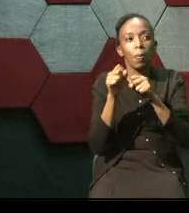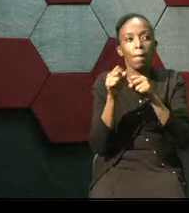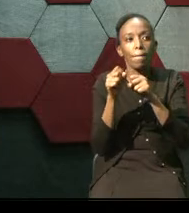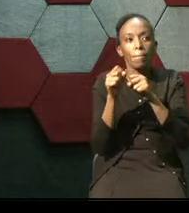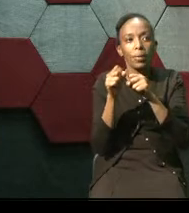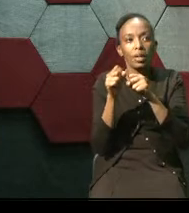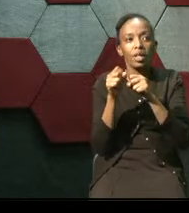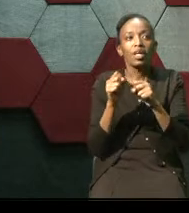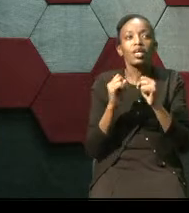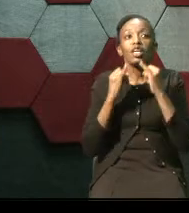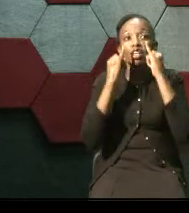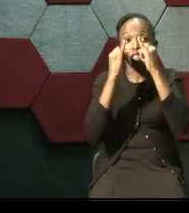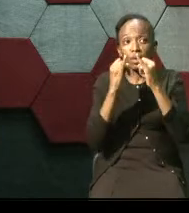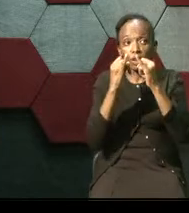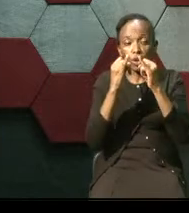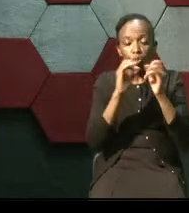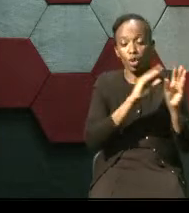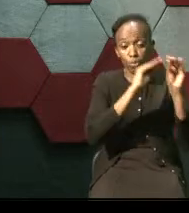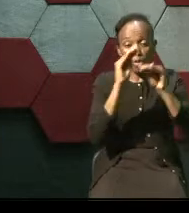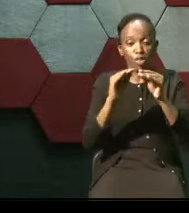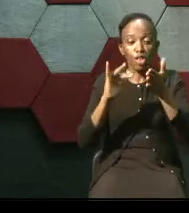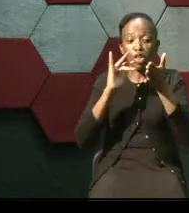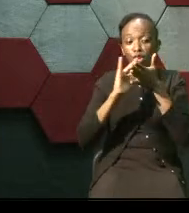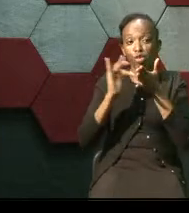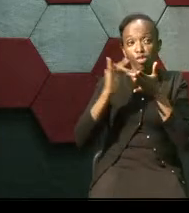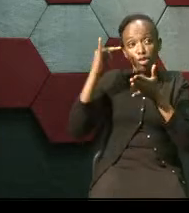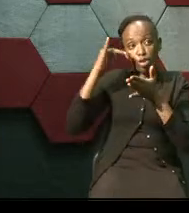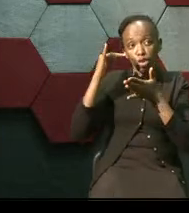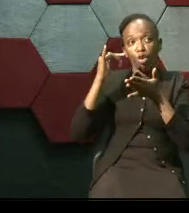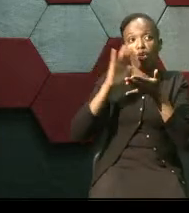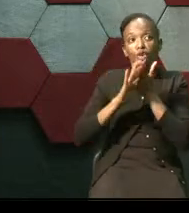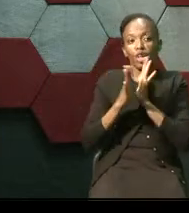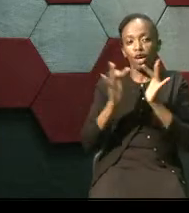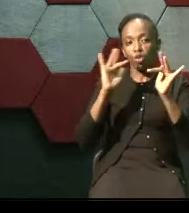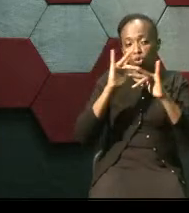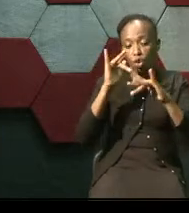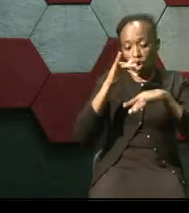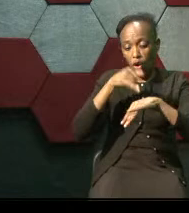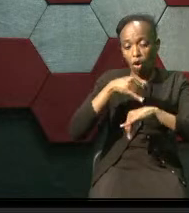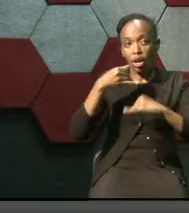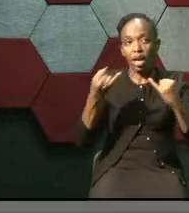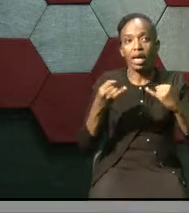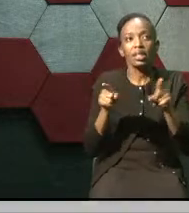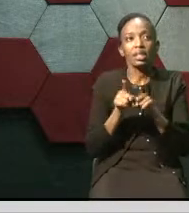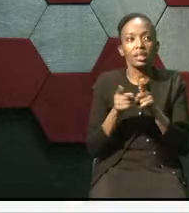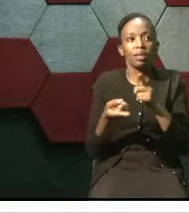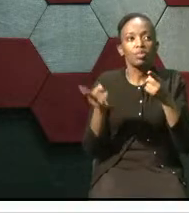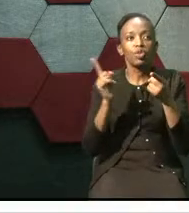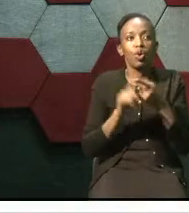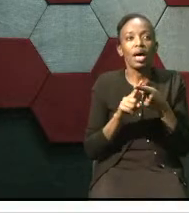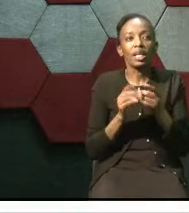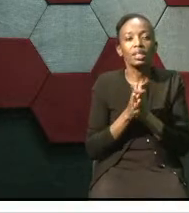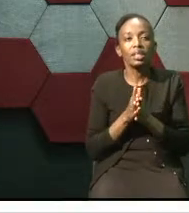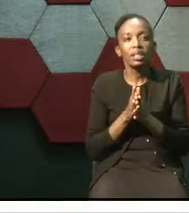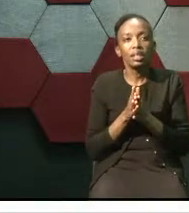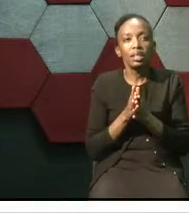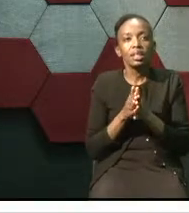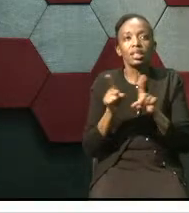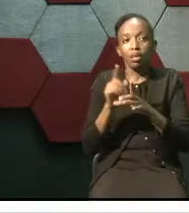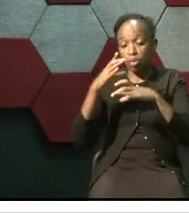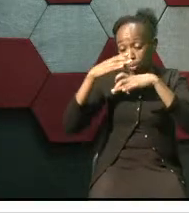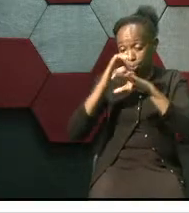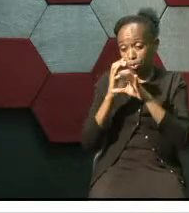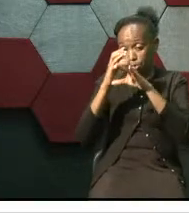the information will be relayed in the smartphone wirelessly. To add more, the fluorescence